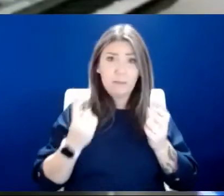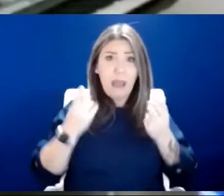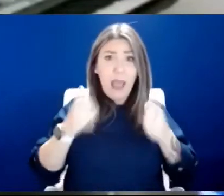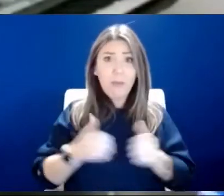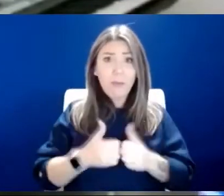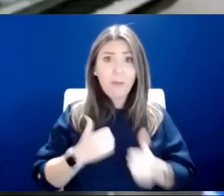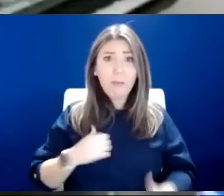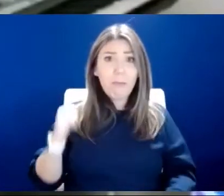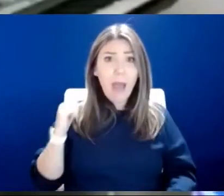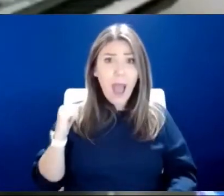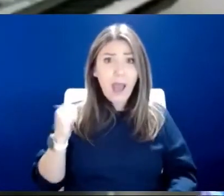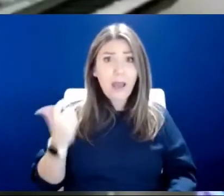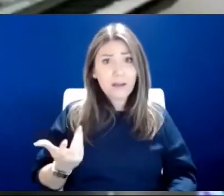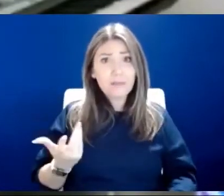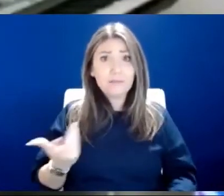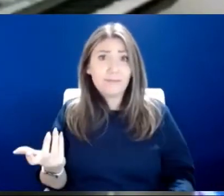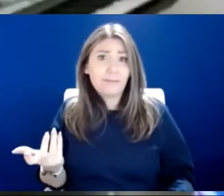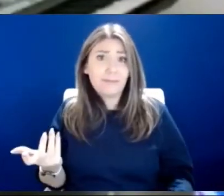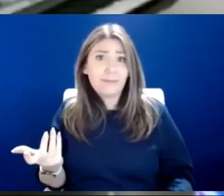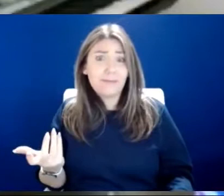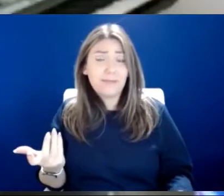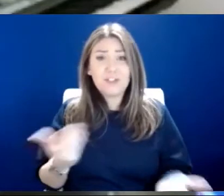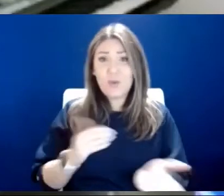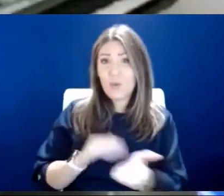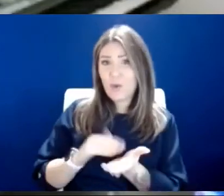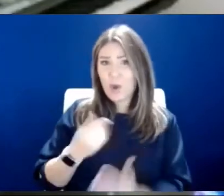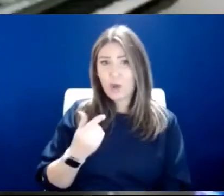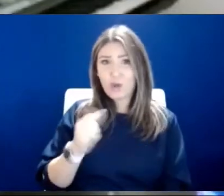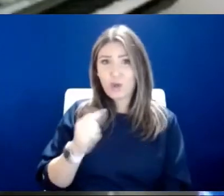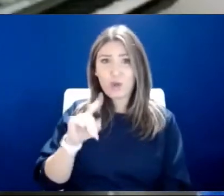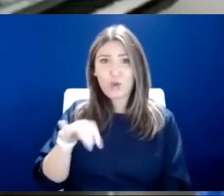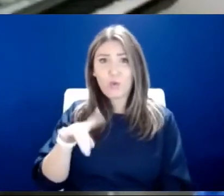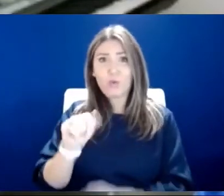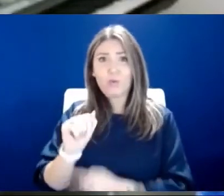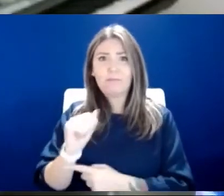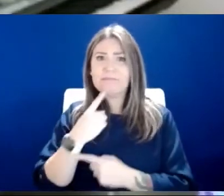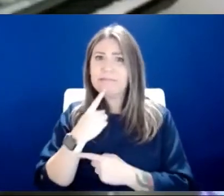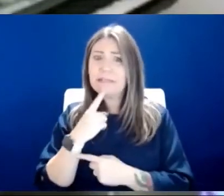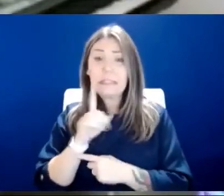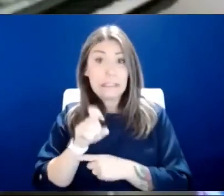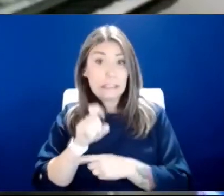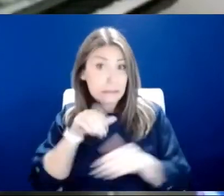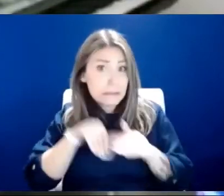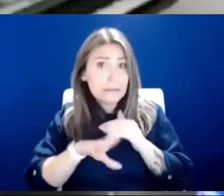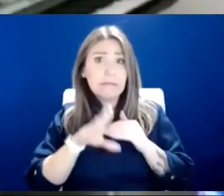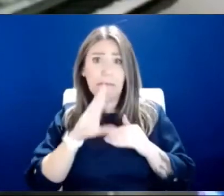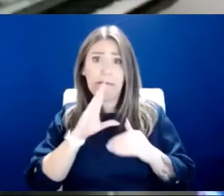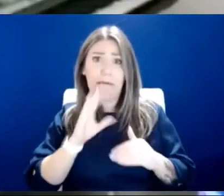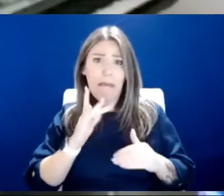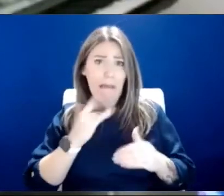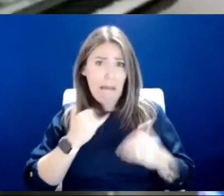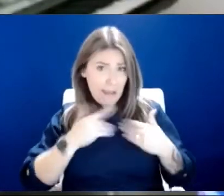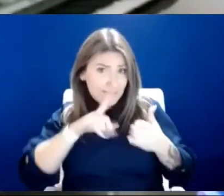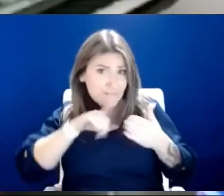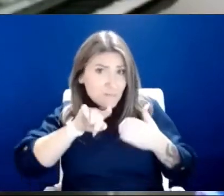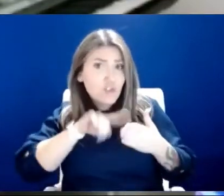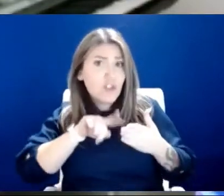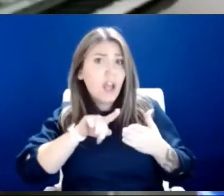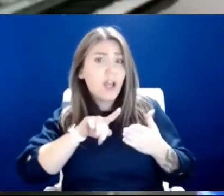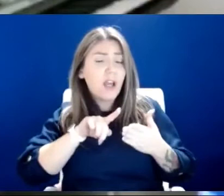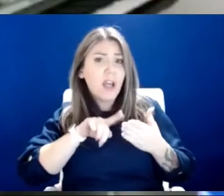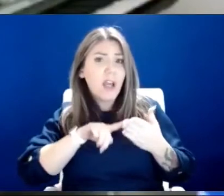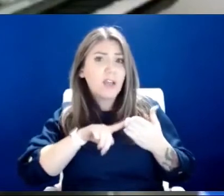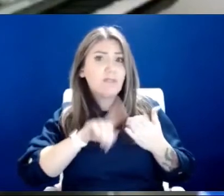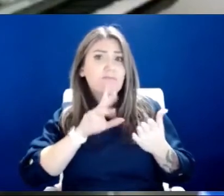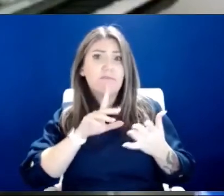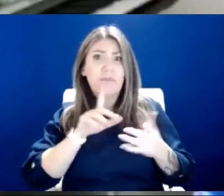So, you know, Dr. Gupta said, "Hey, man, you know, you need to go in and have this checked out," you know, and we'd